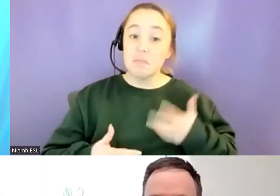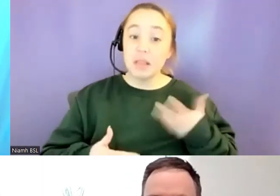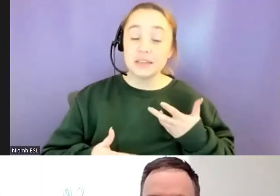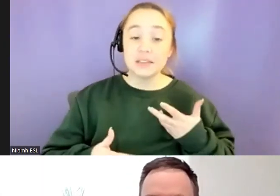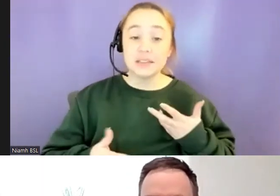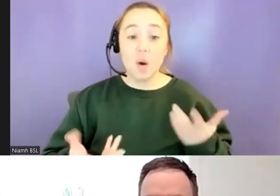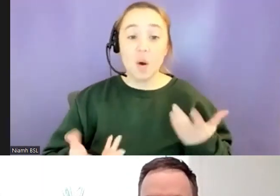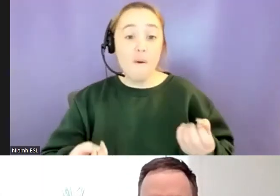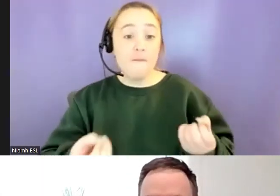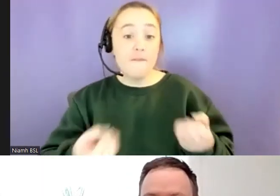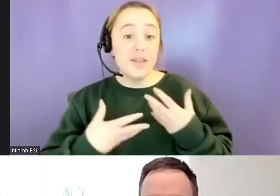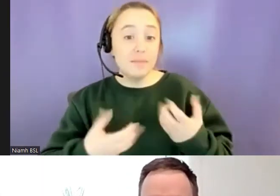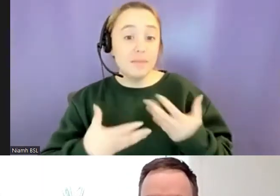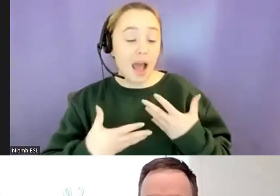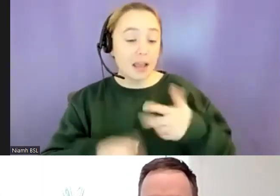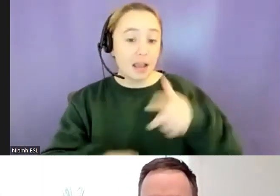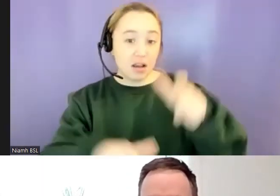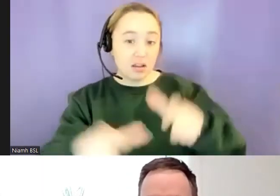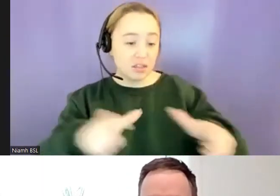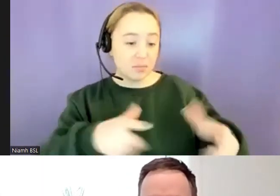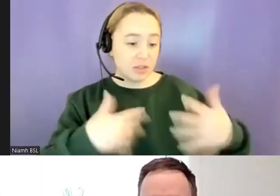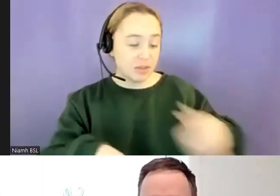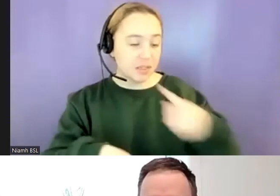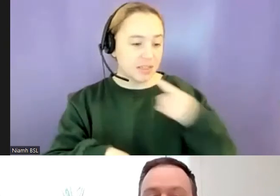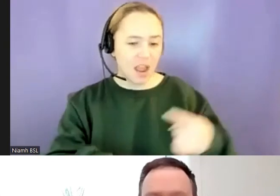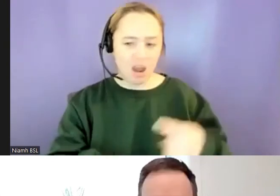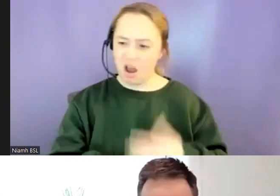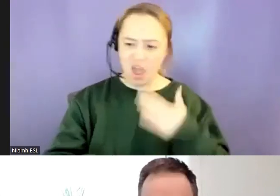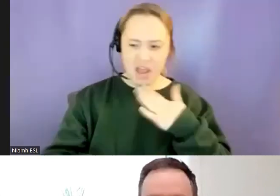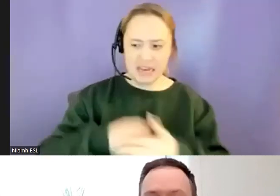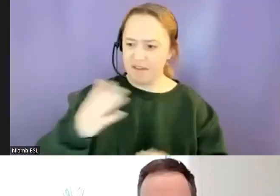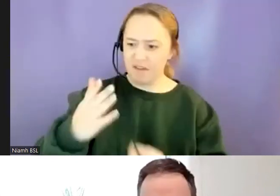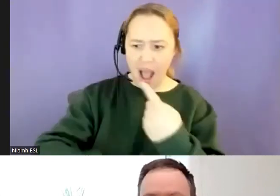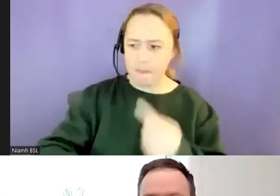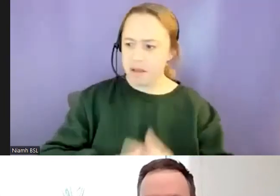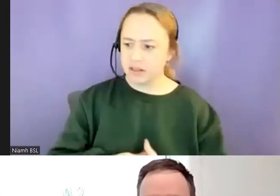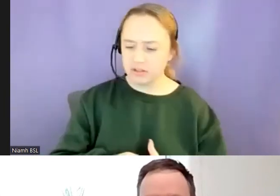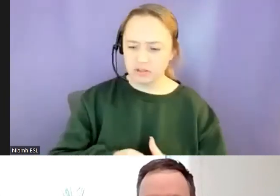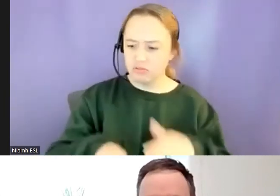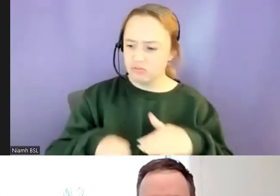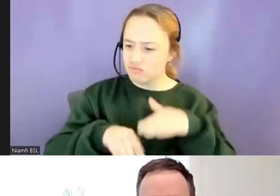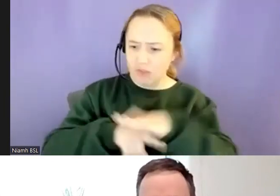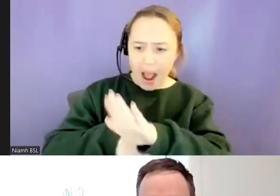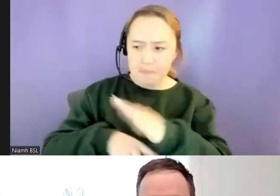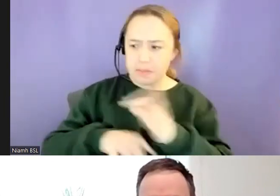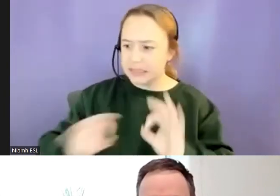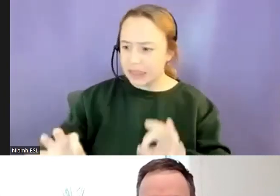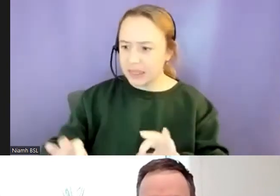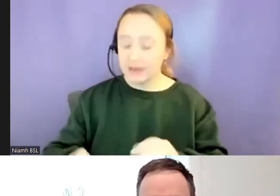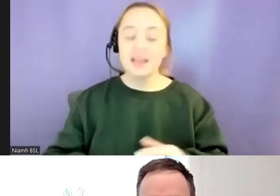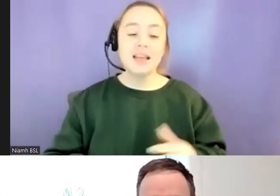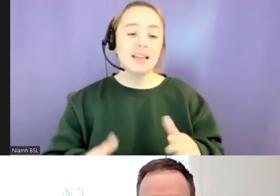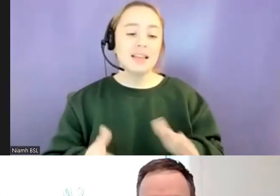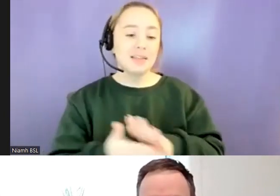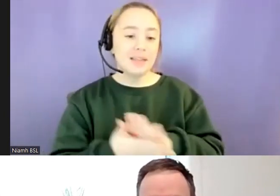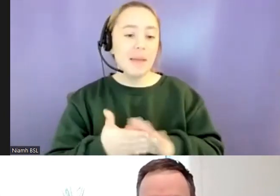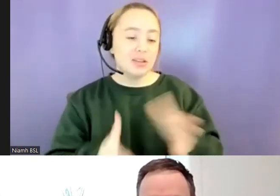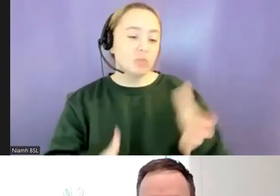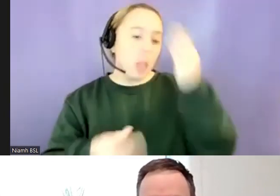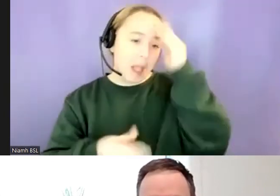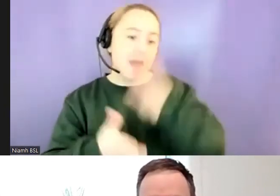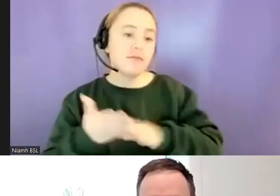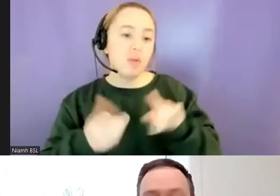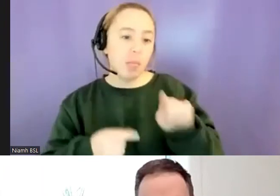saying that that's not happening, to us, that shows a gap in our drivers' knowledge. So that feeds back into our CPC and our driver training. It's